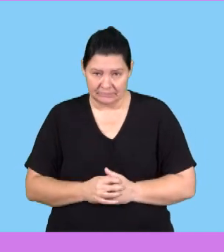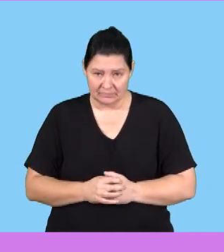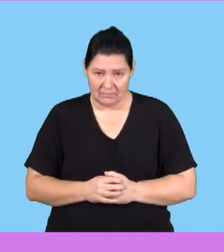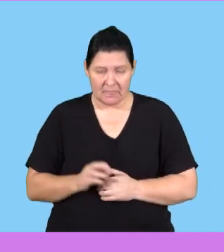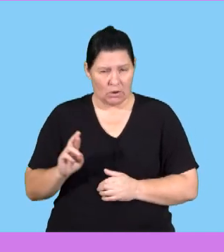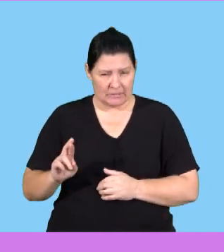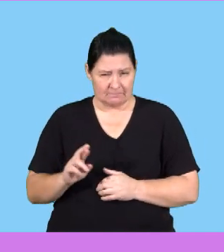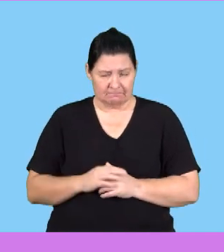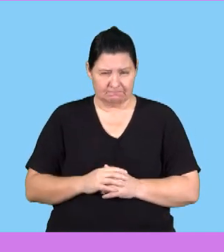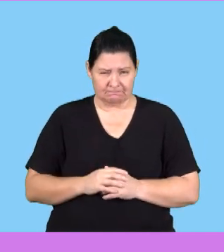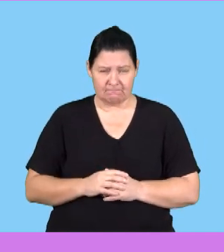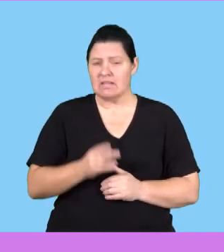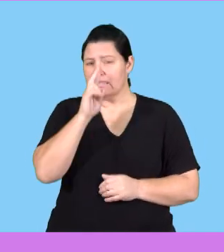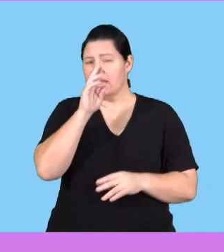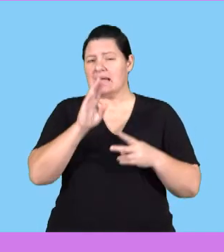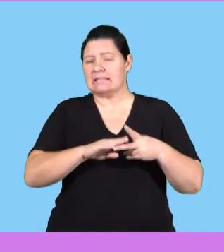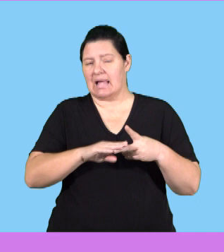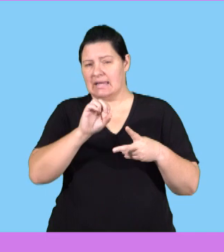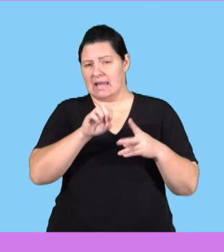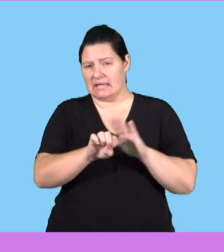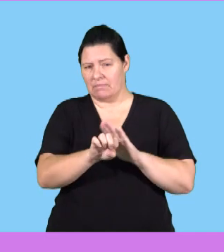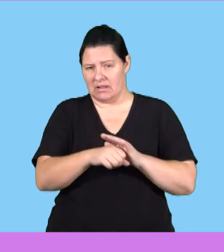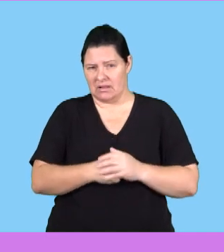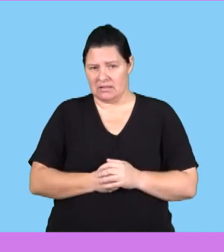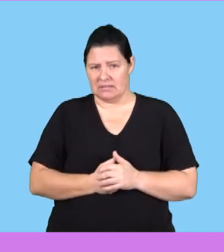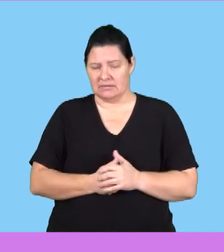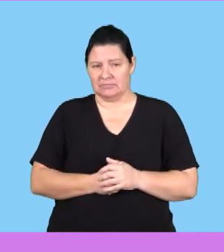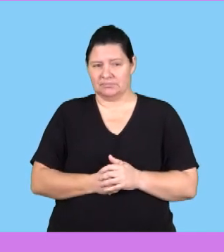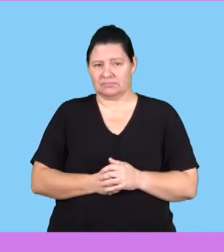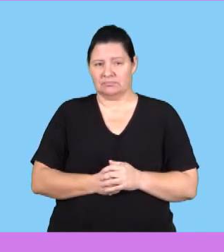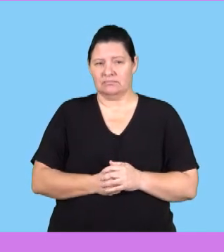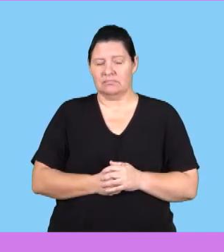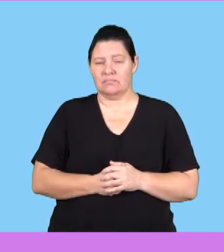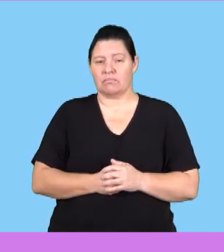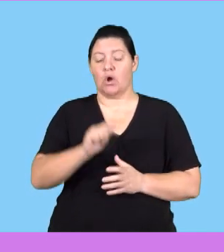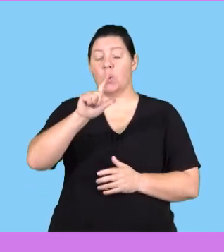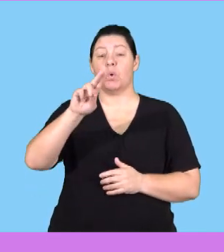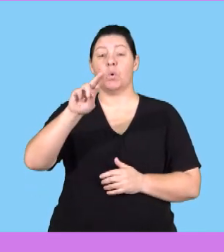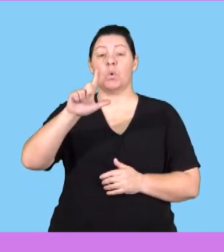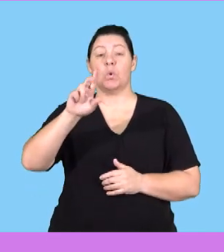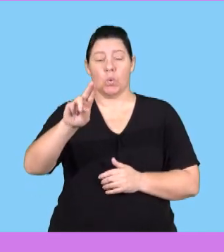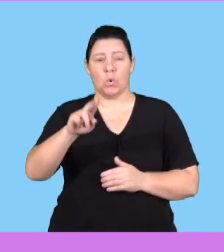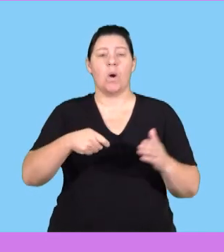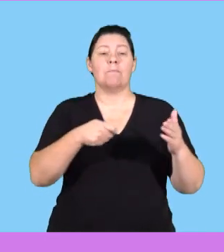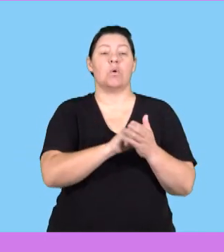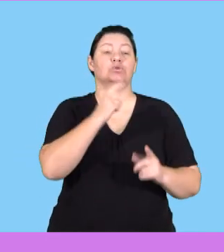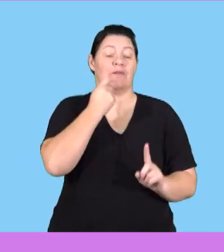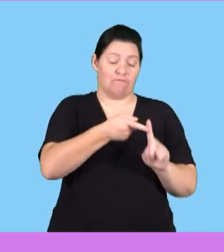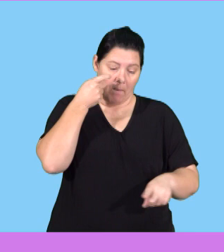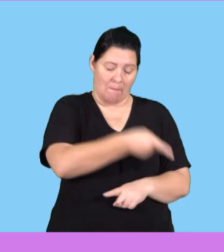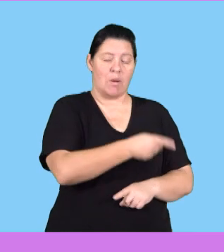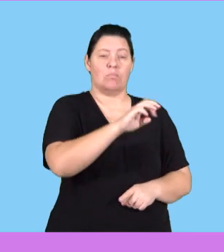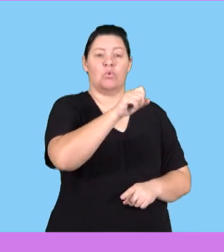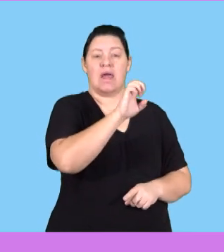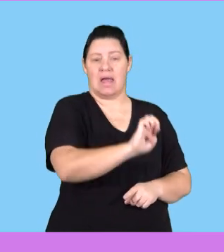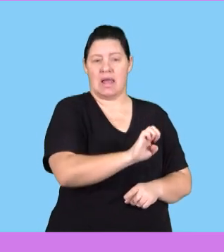Let us have a look at the second example. On the second example, Lulu has bought sweets from